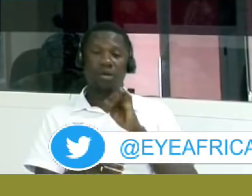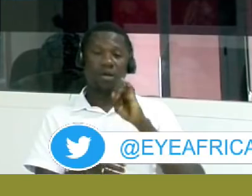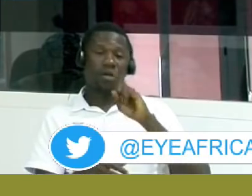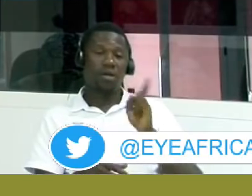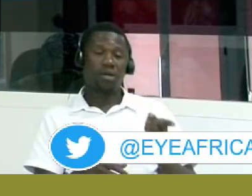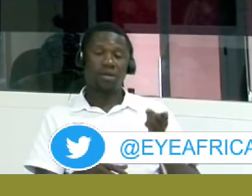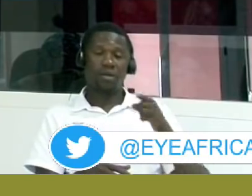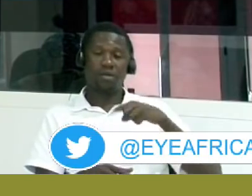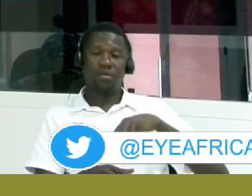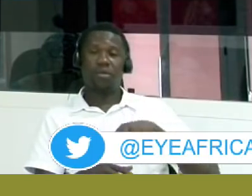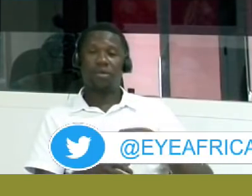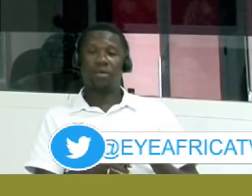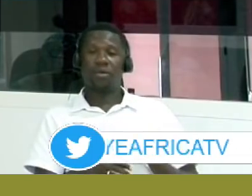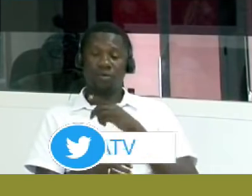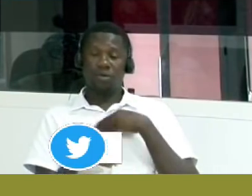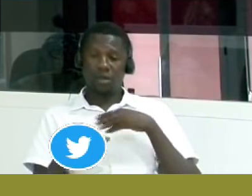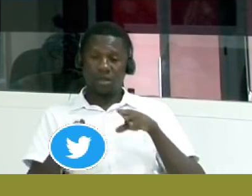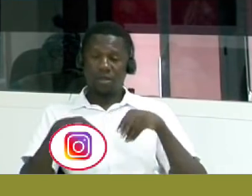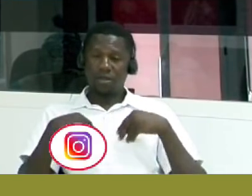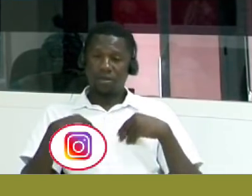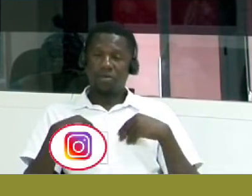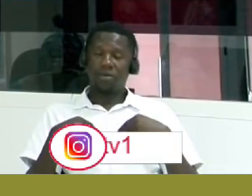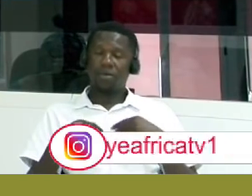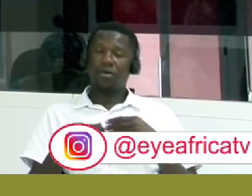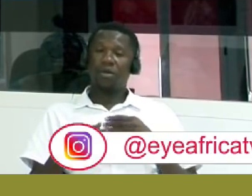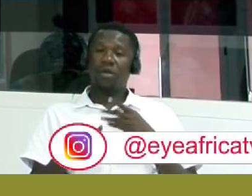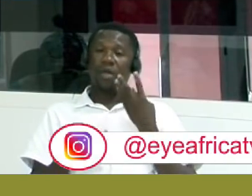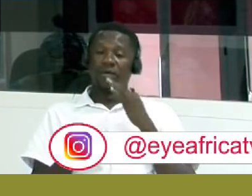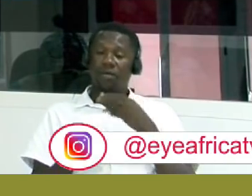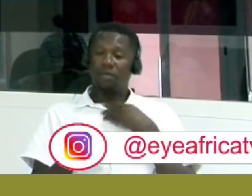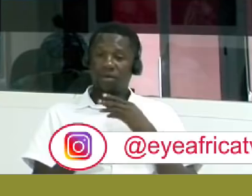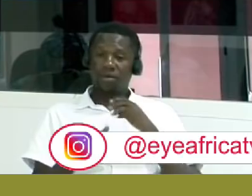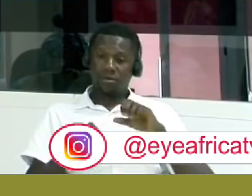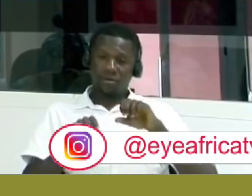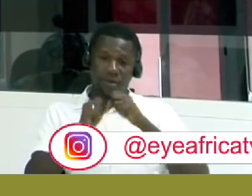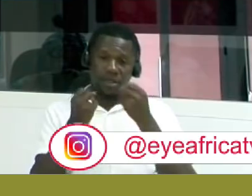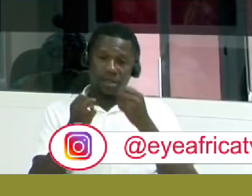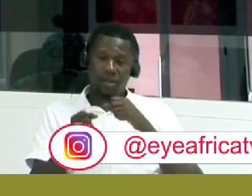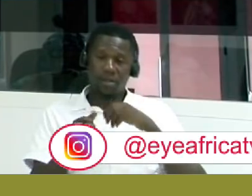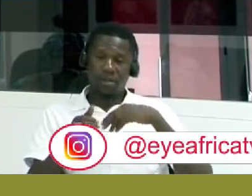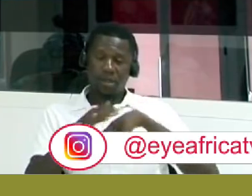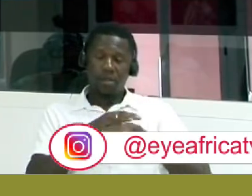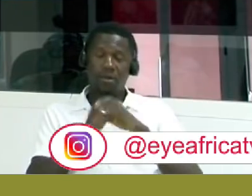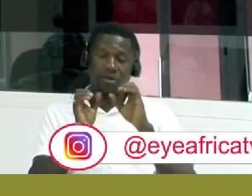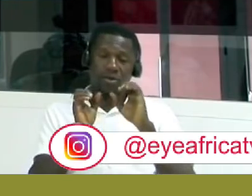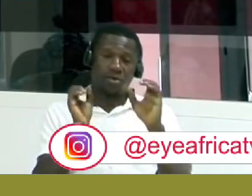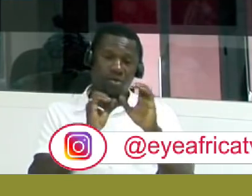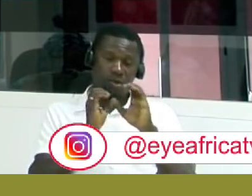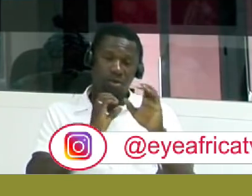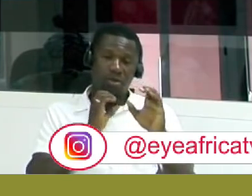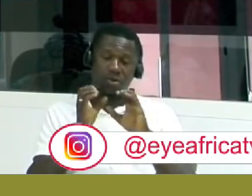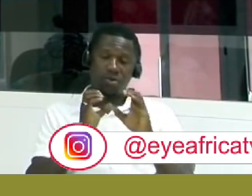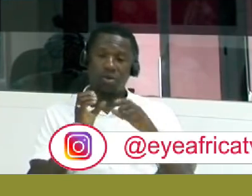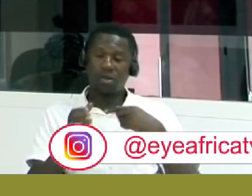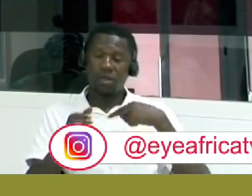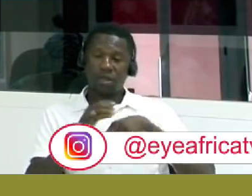you would accept, therefore, that if there were breaks in communication in the police with regards